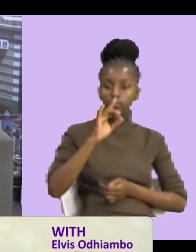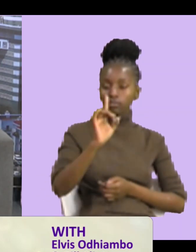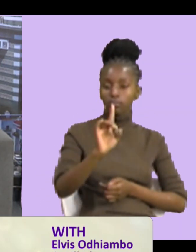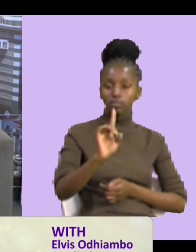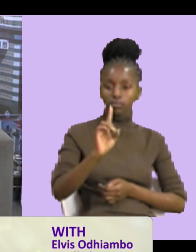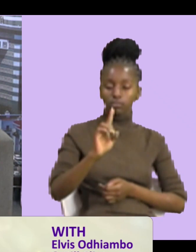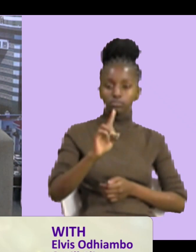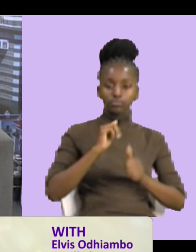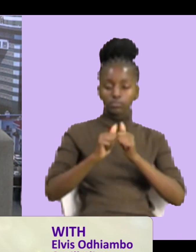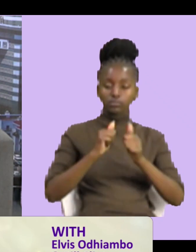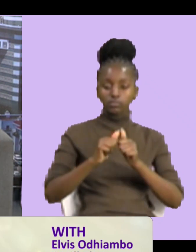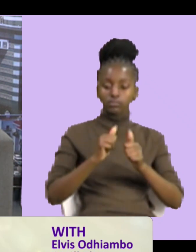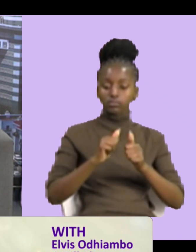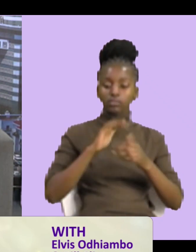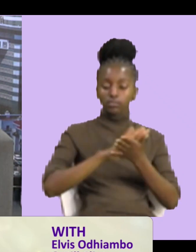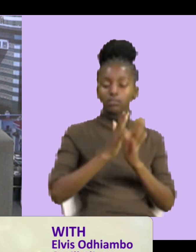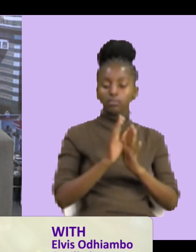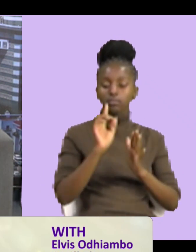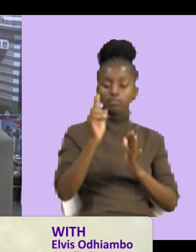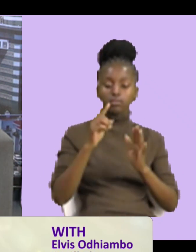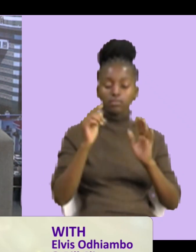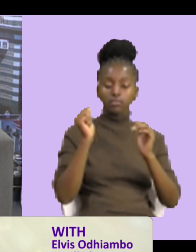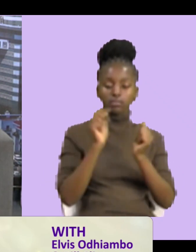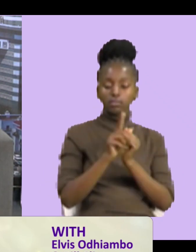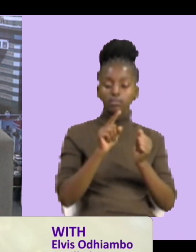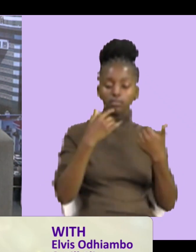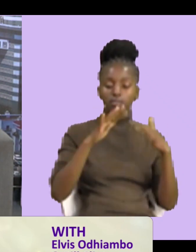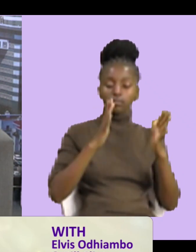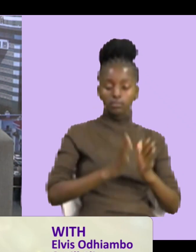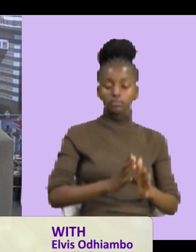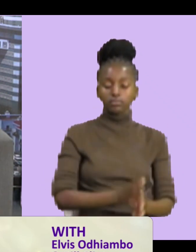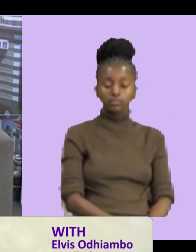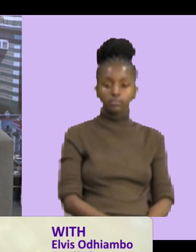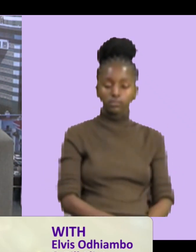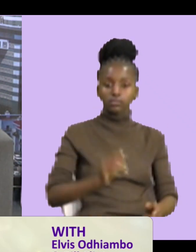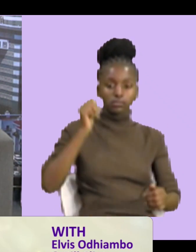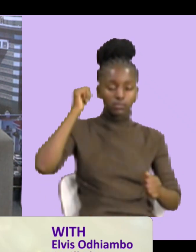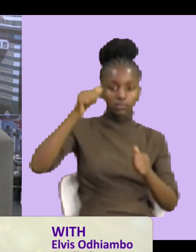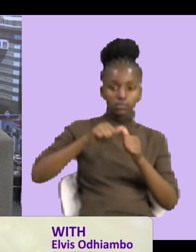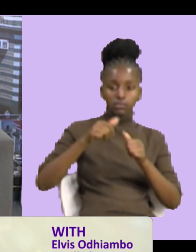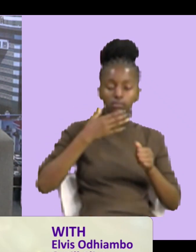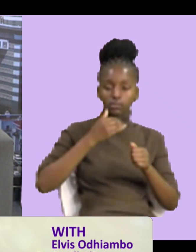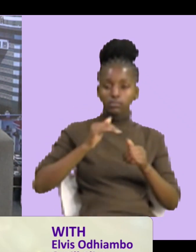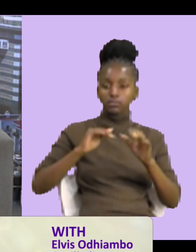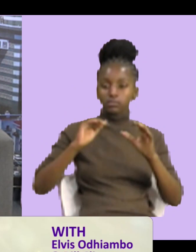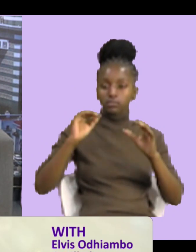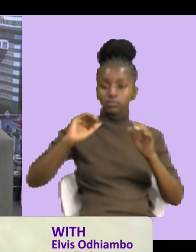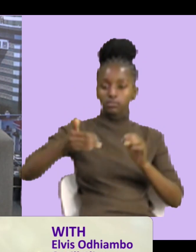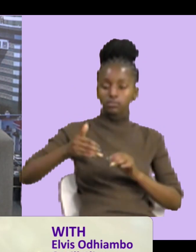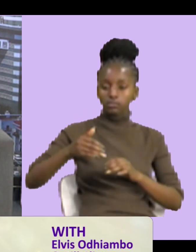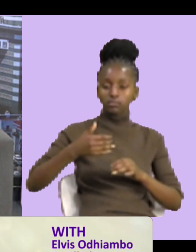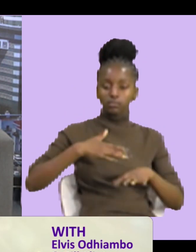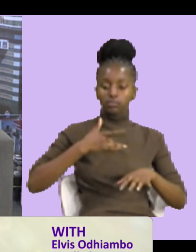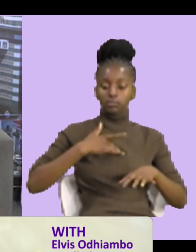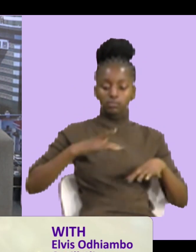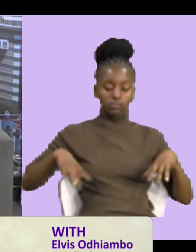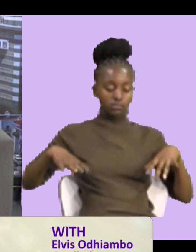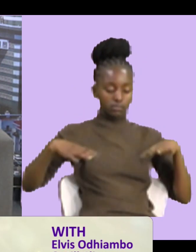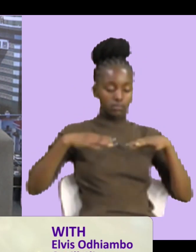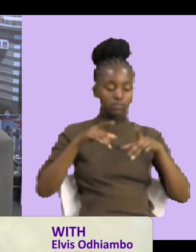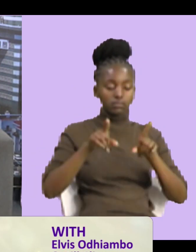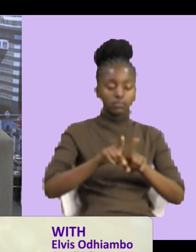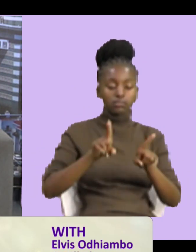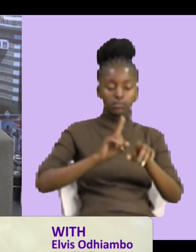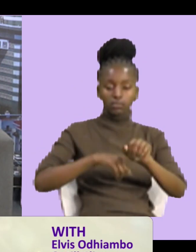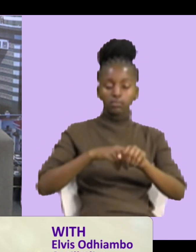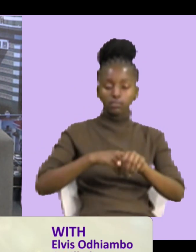your starting 11 with these 4. Remember, Manchester City, of course, boasting the likes of top goalkeepers, Ederson Pale,